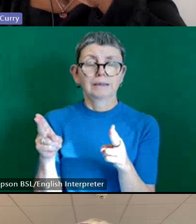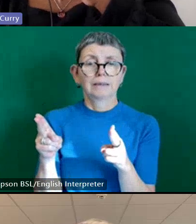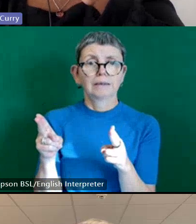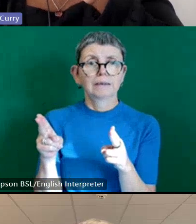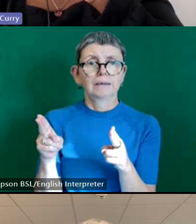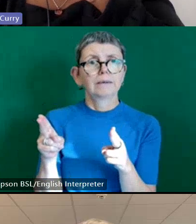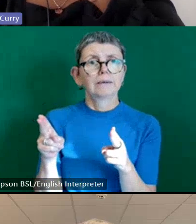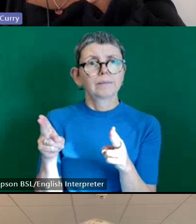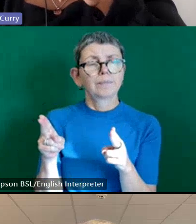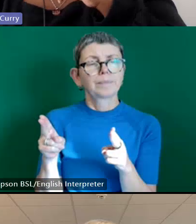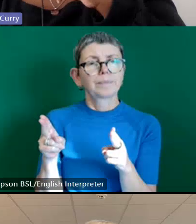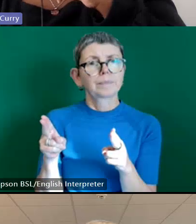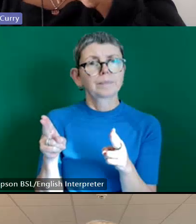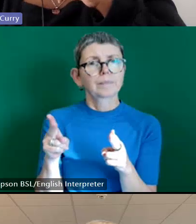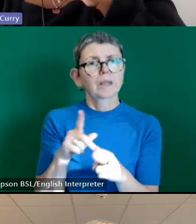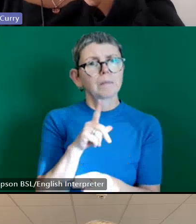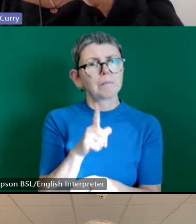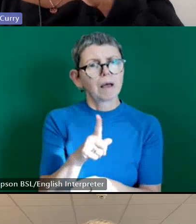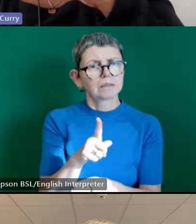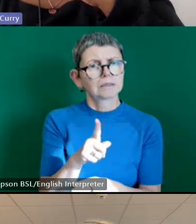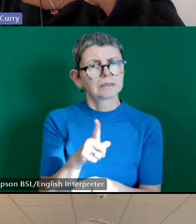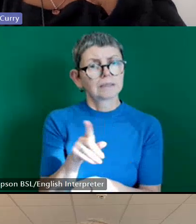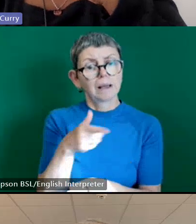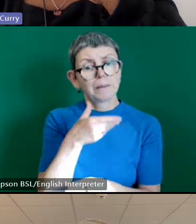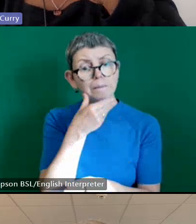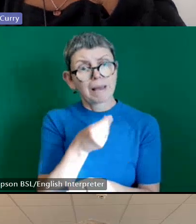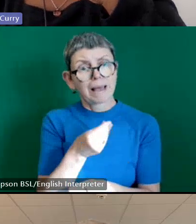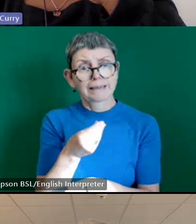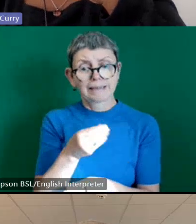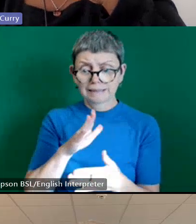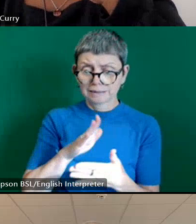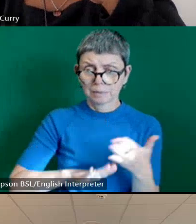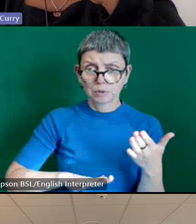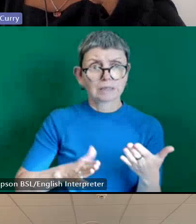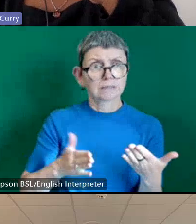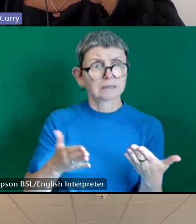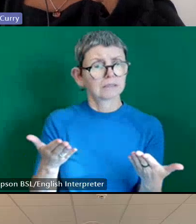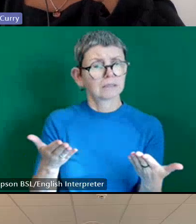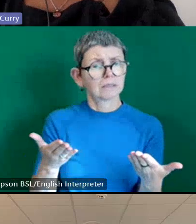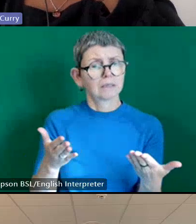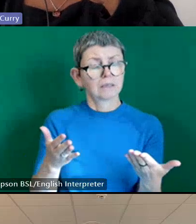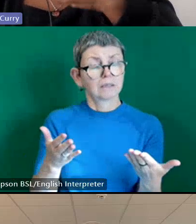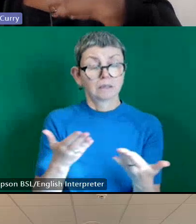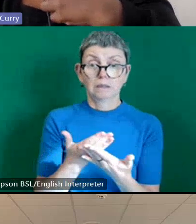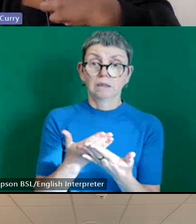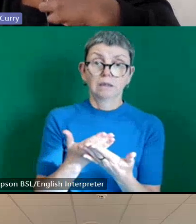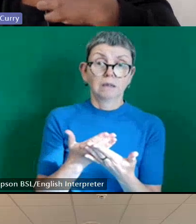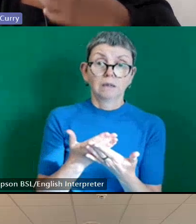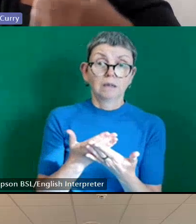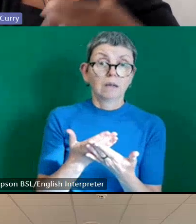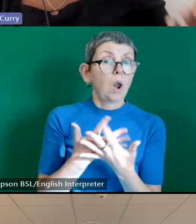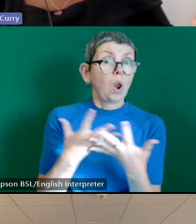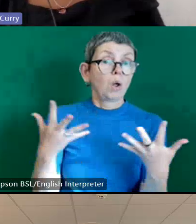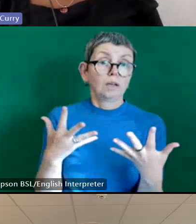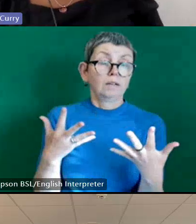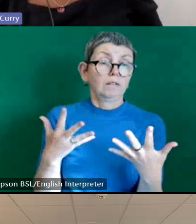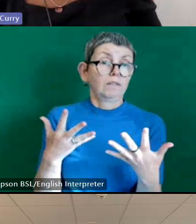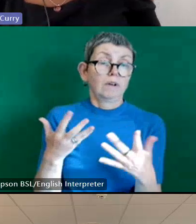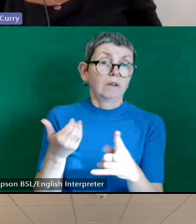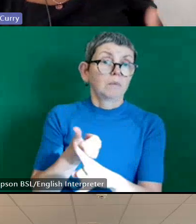was a short clip, but Ahmed experienced a lot of this type of abuse throughout